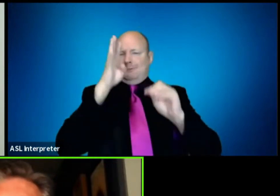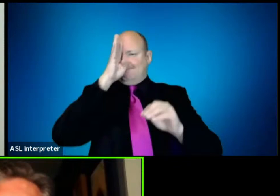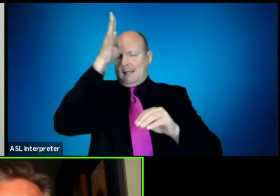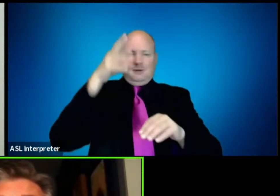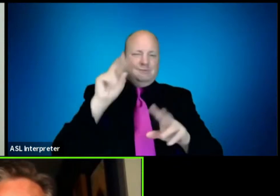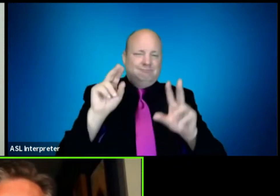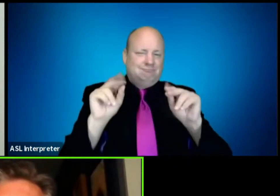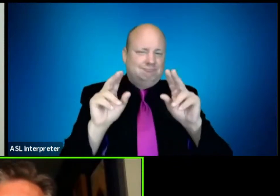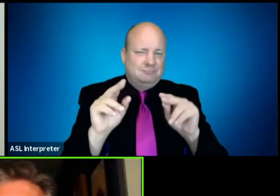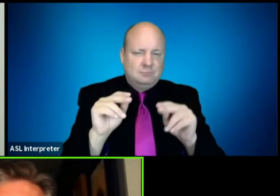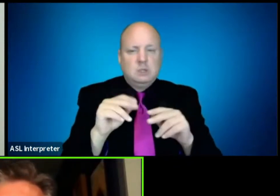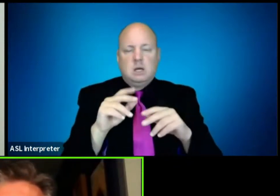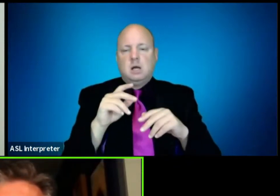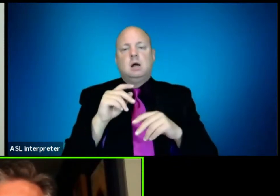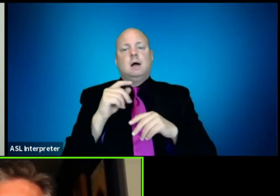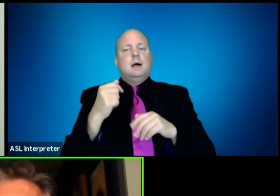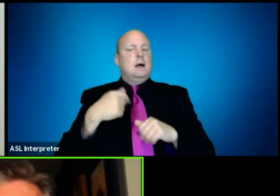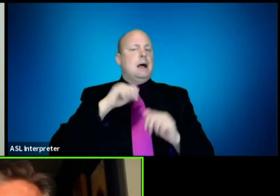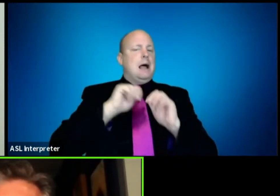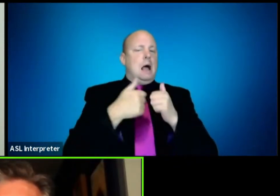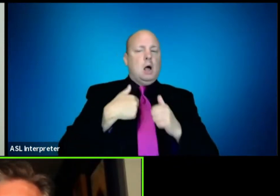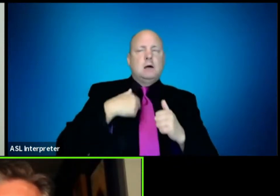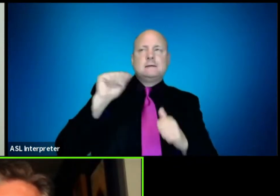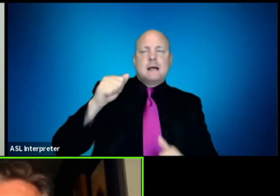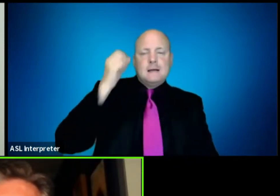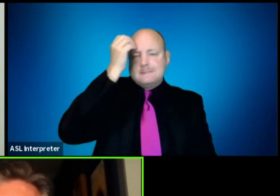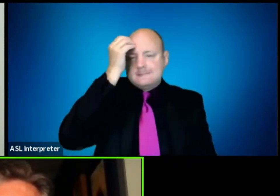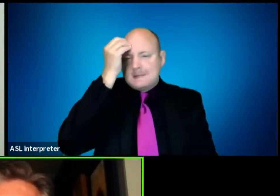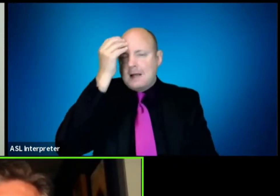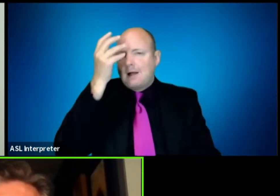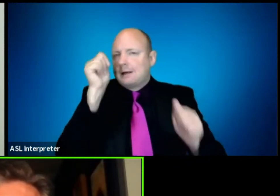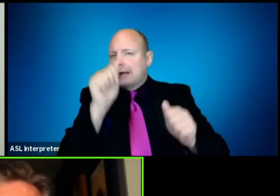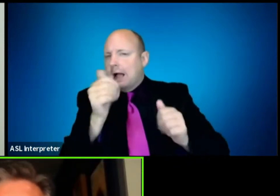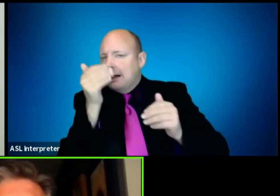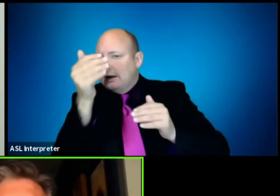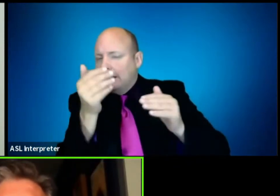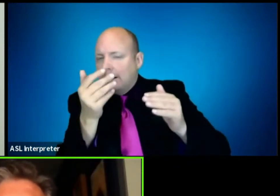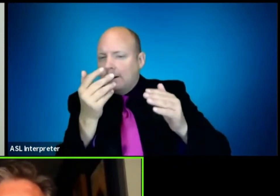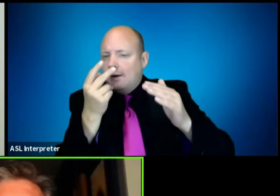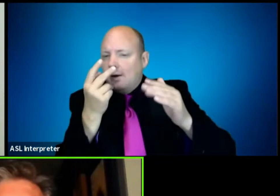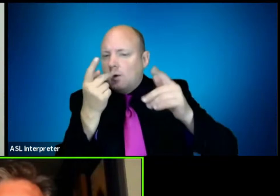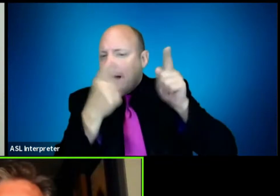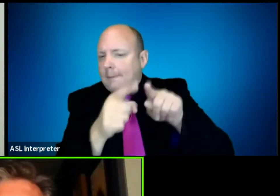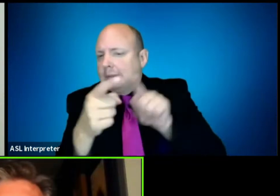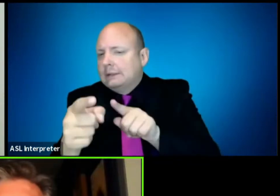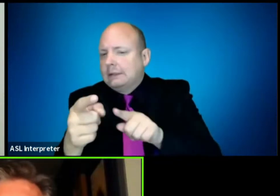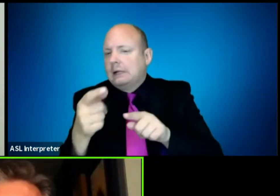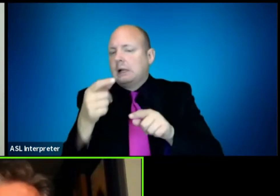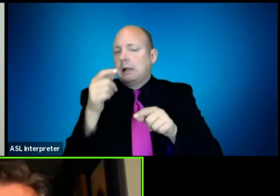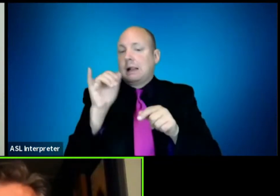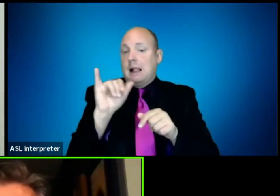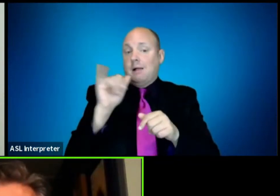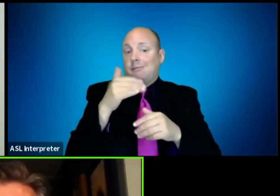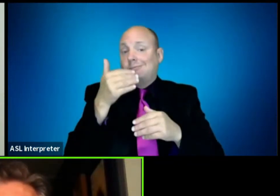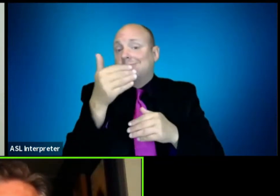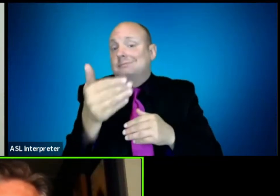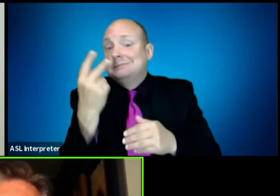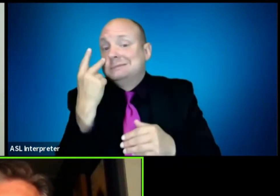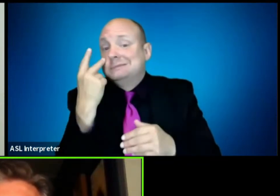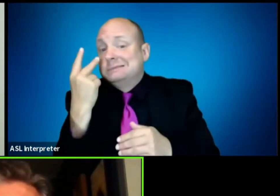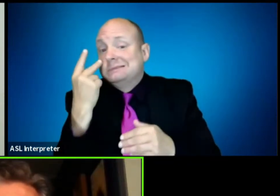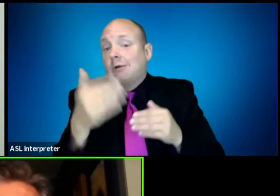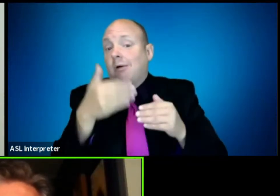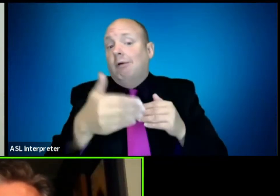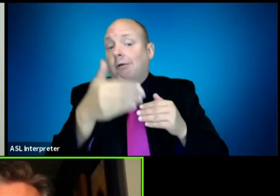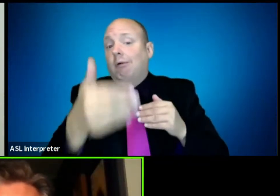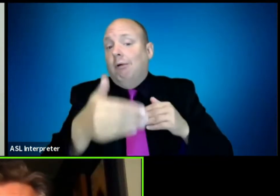what we think may happen over the short and medium term. And as we get further out, we have more uncertainty there. I